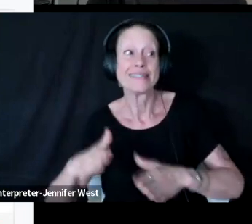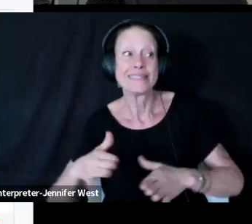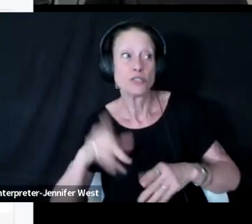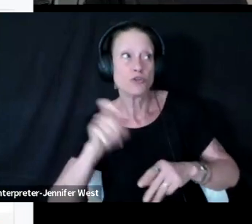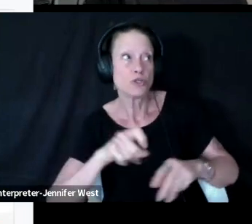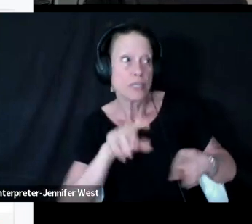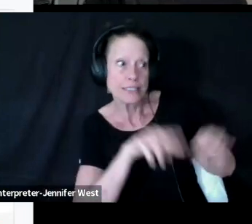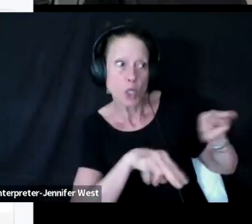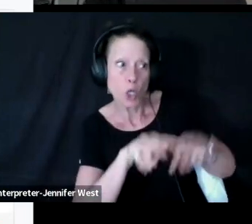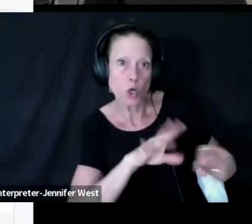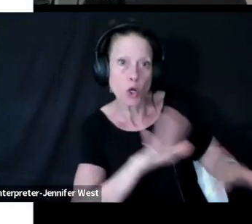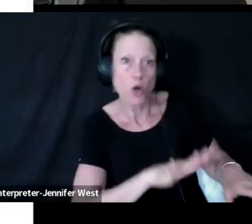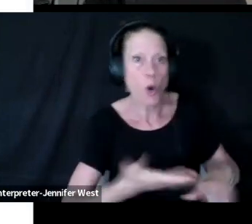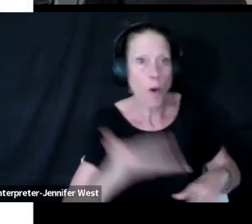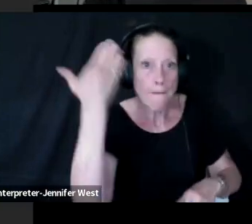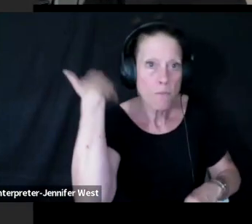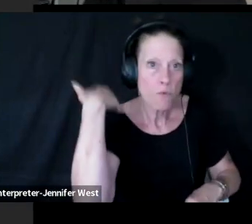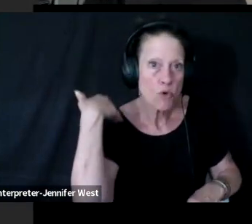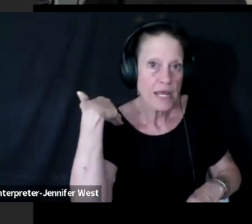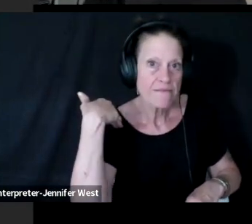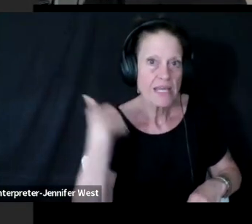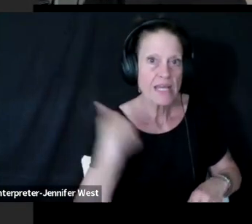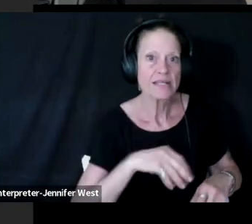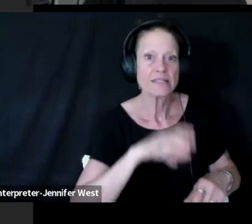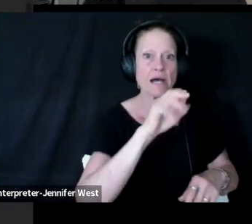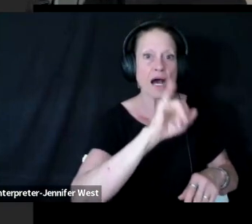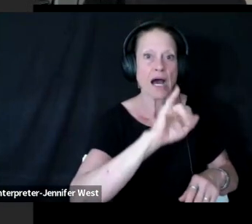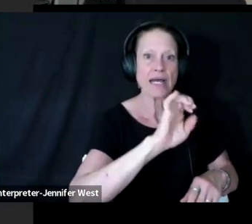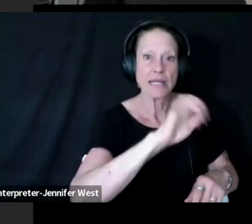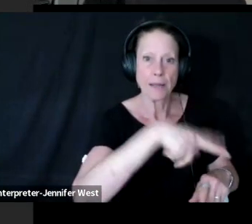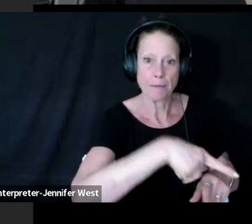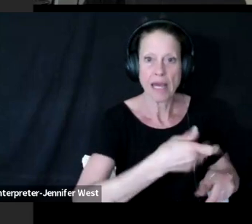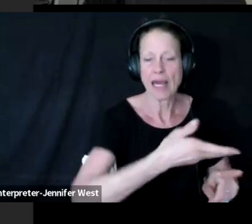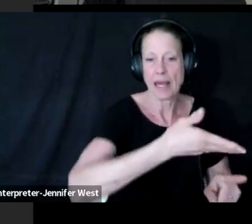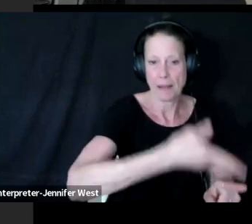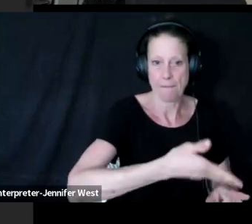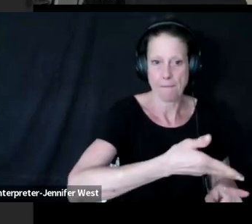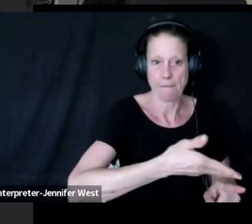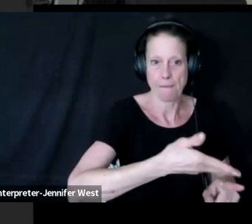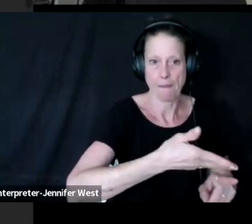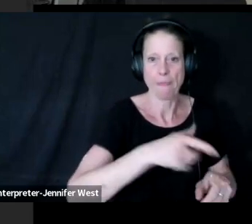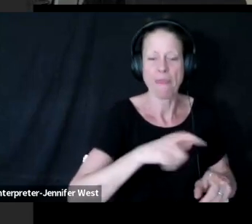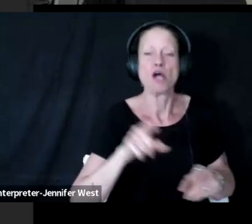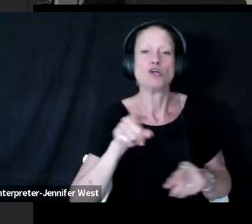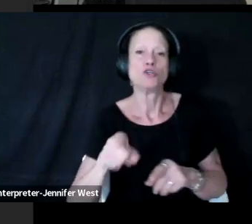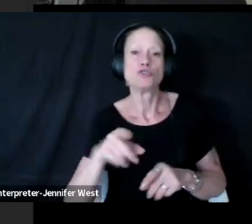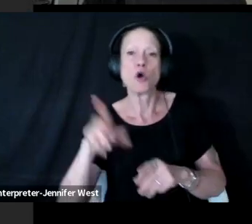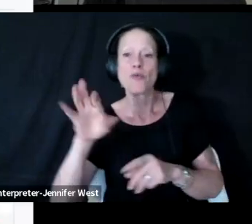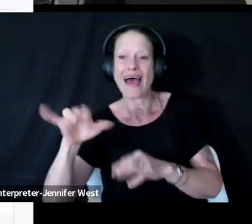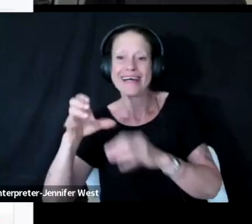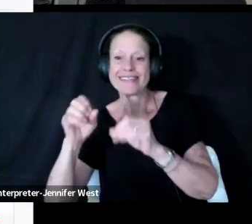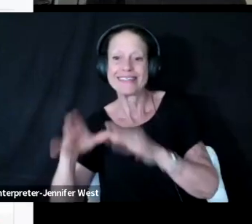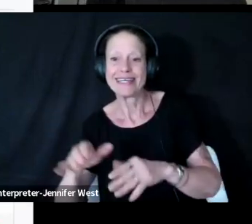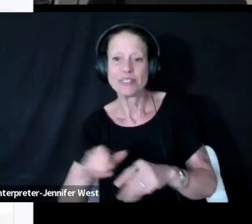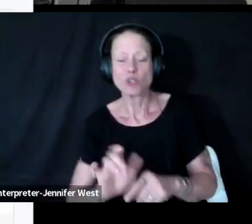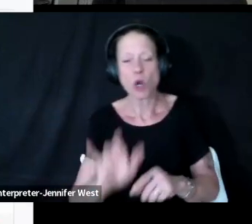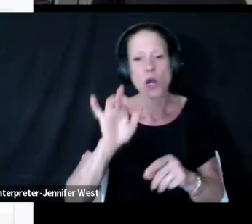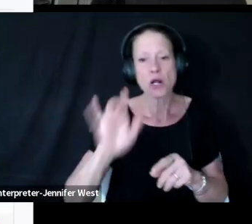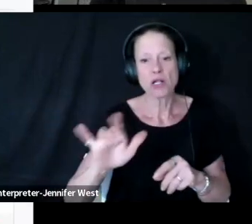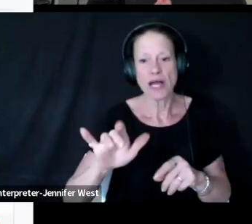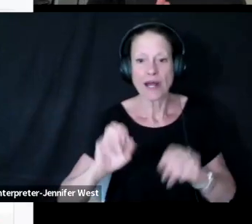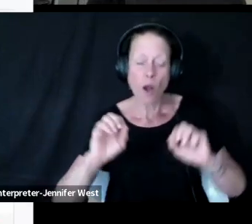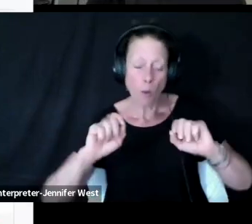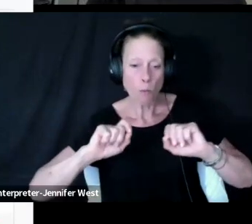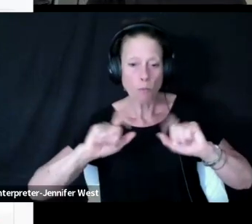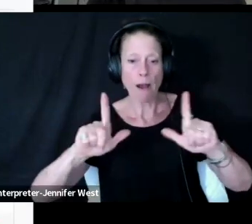IEP. Here's a quick example of what that upload looks like here. But what's really cool is Debbie and I could be